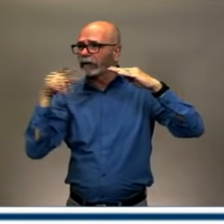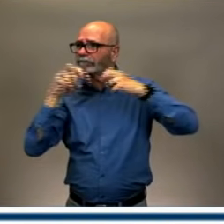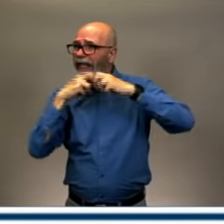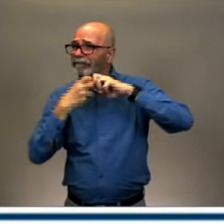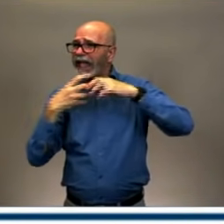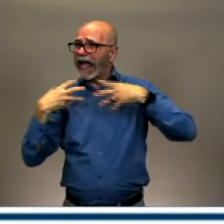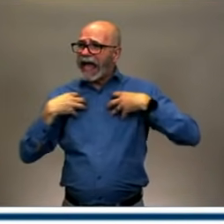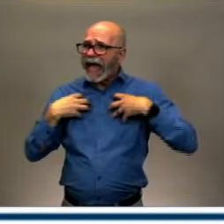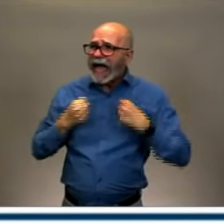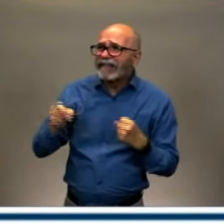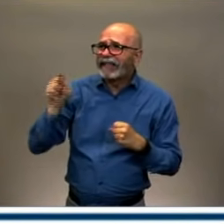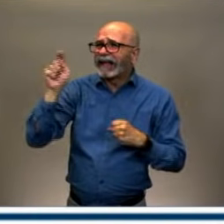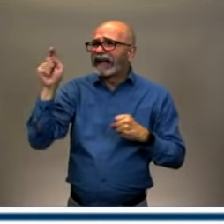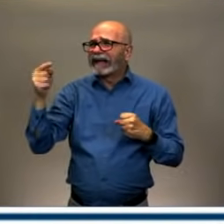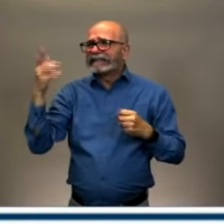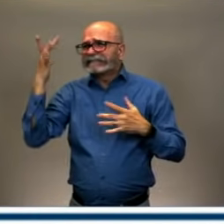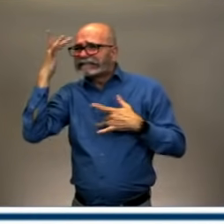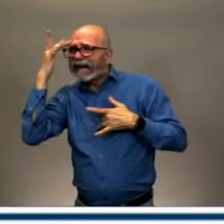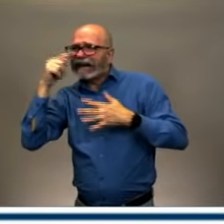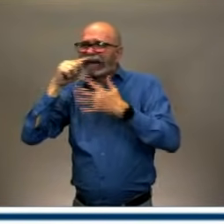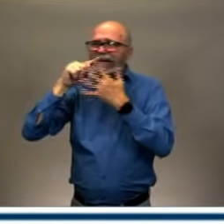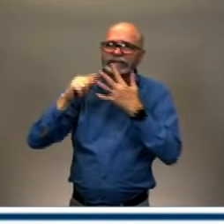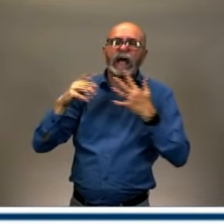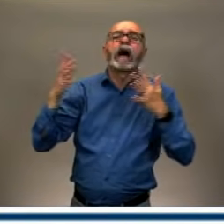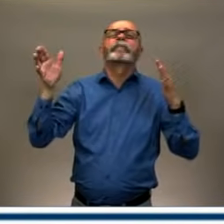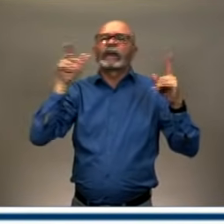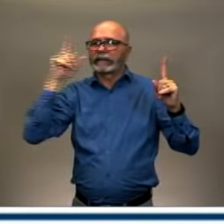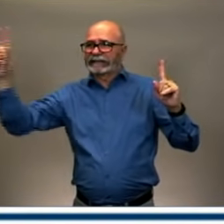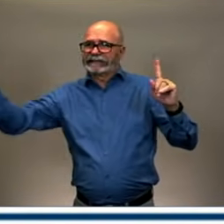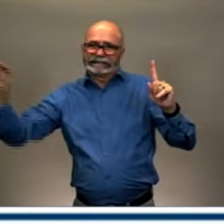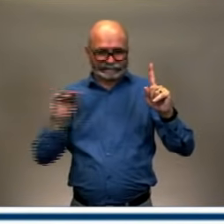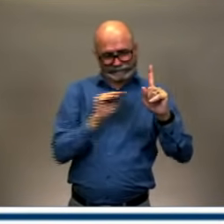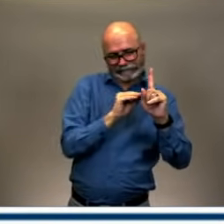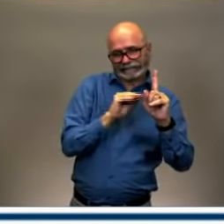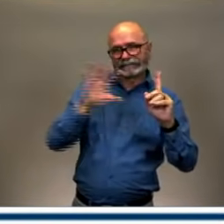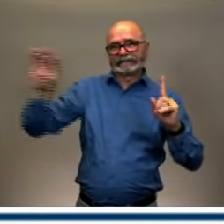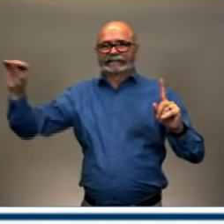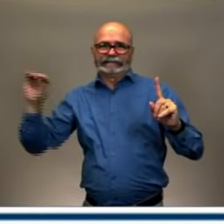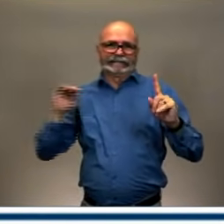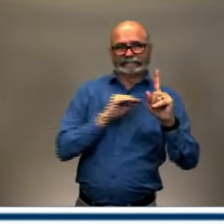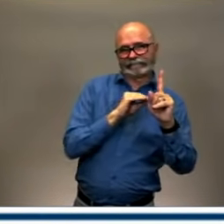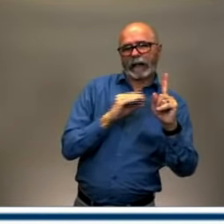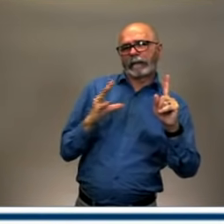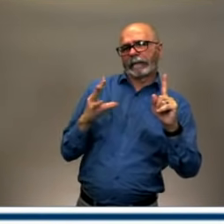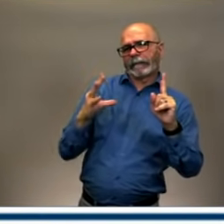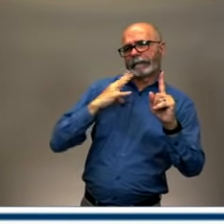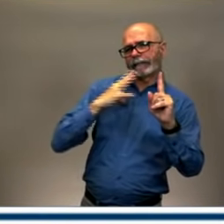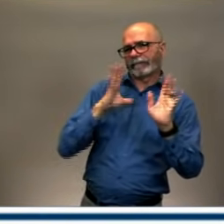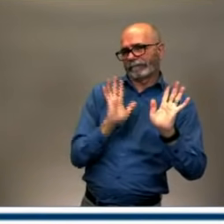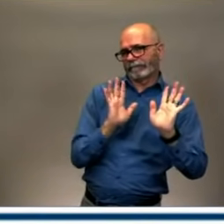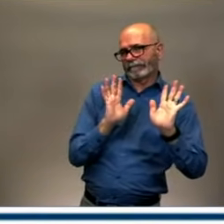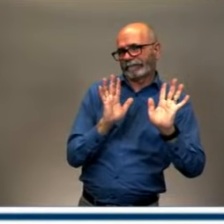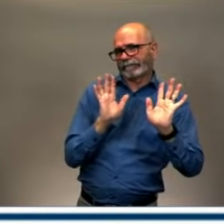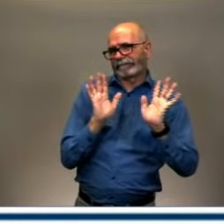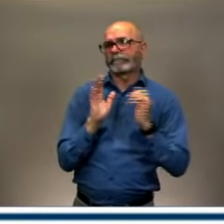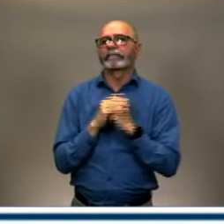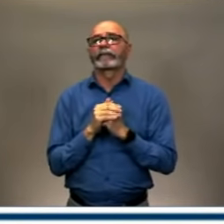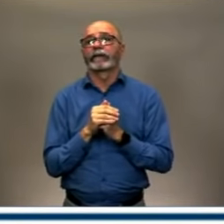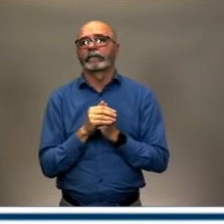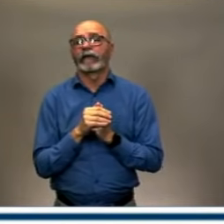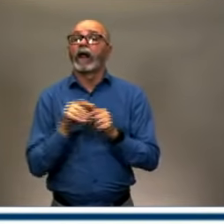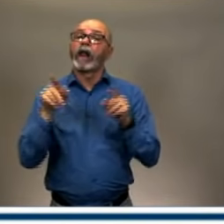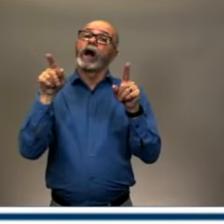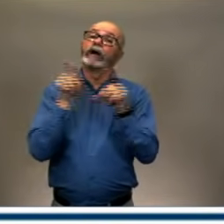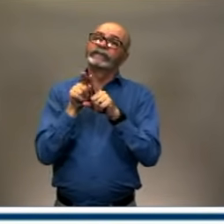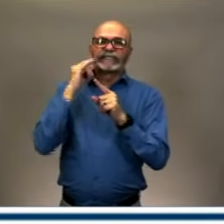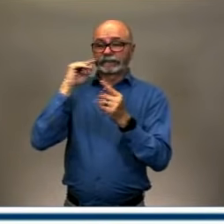might get vaccine to people in those groups or earlier on. The third piece is we know that many of our communities